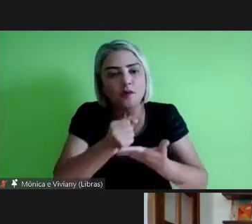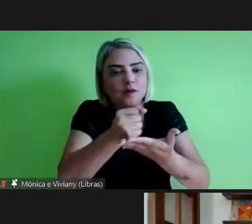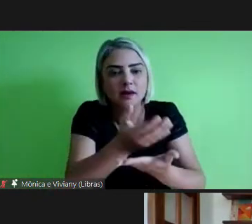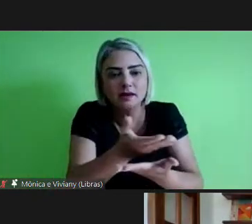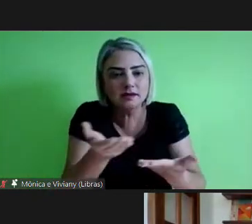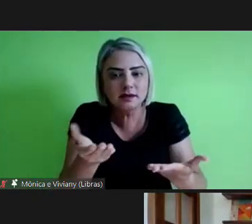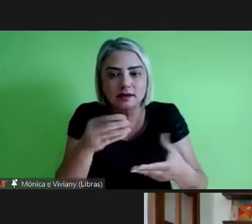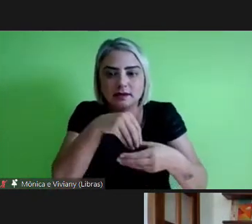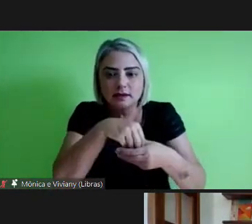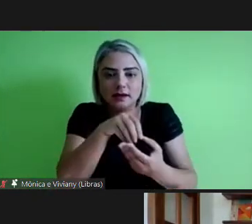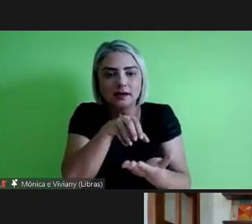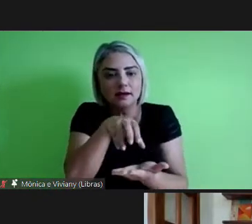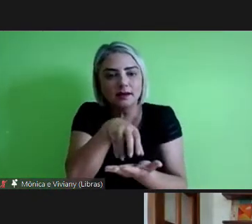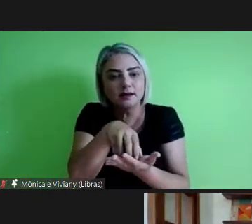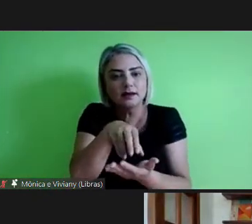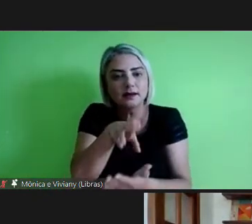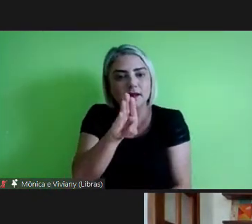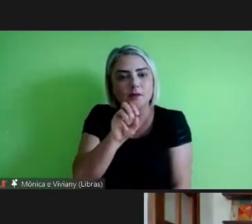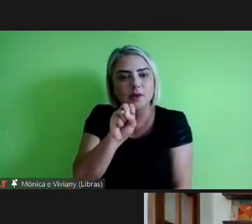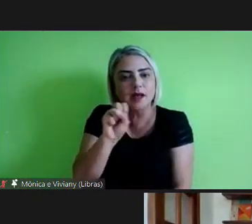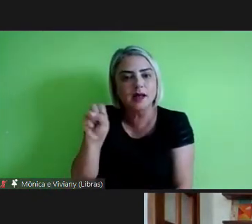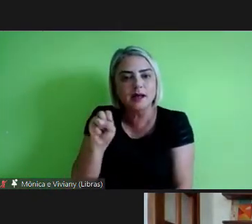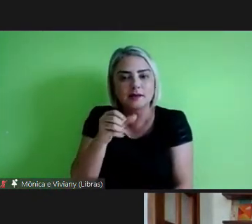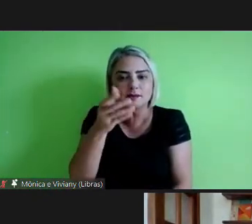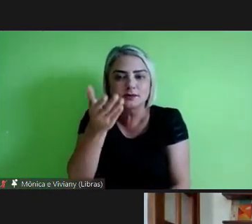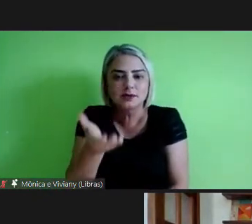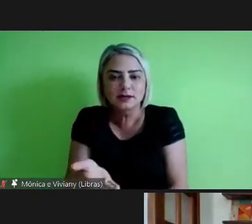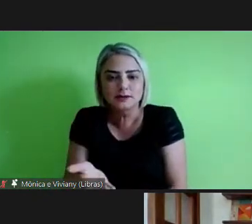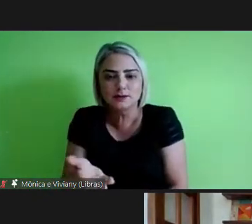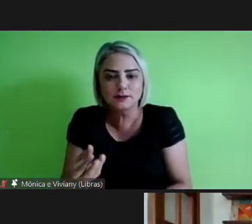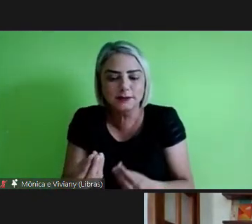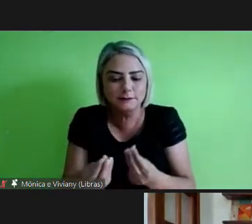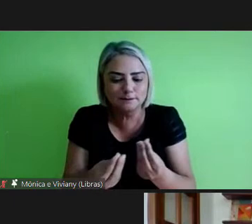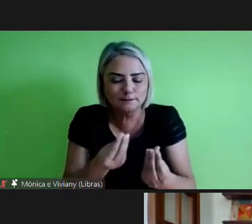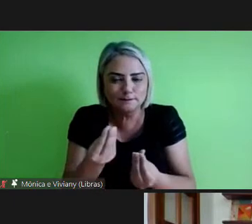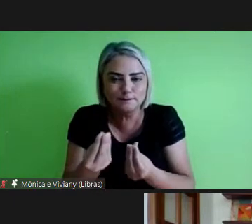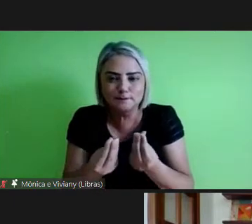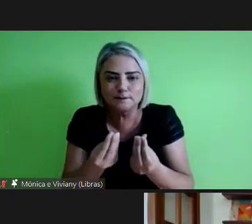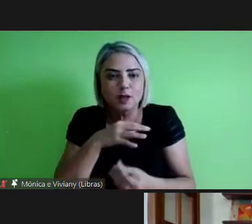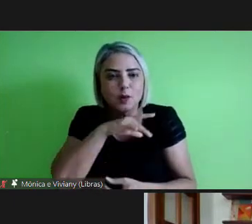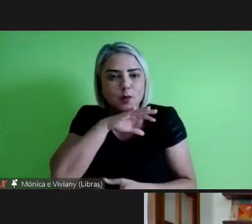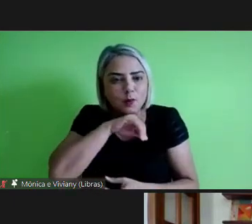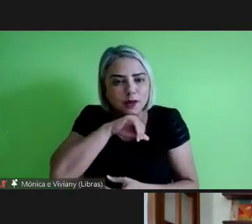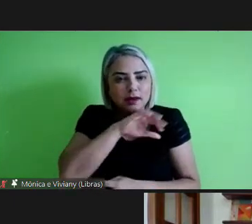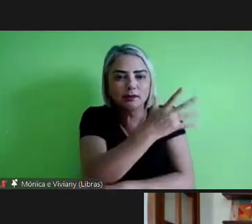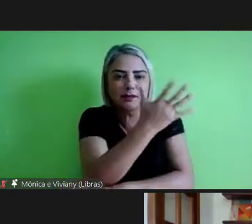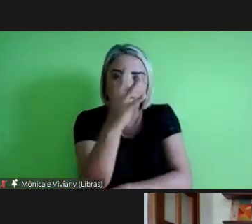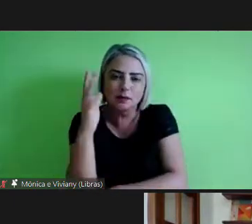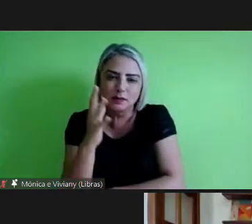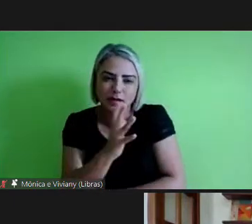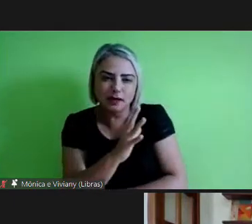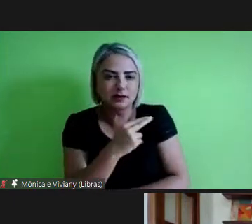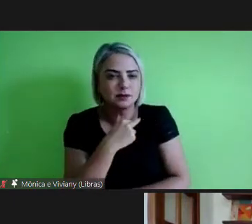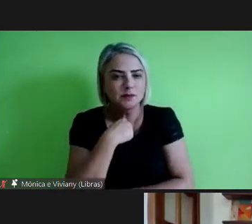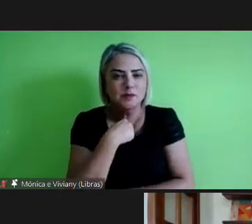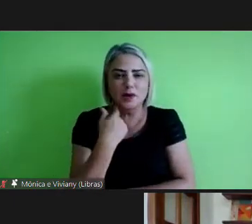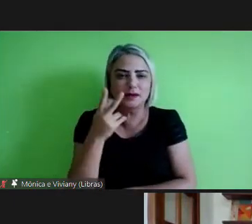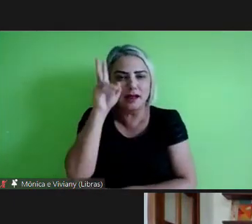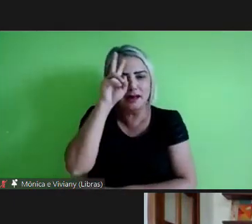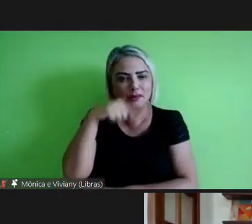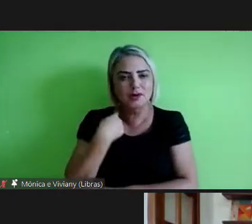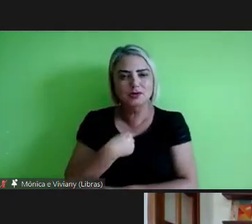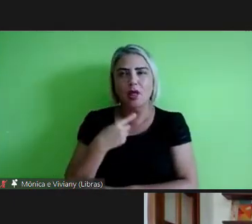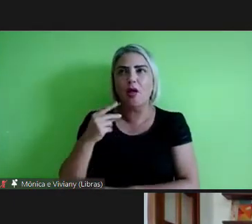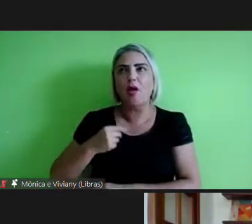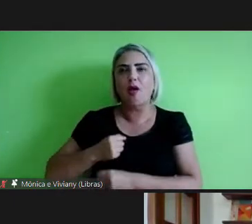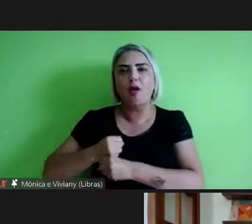or offer this within the units in a way that is not bad for the environment. You can